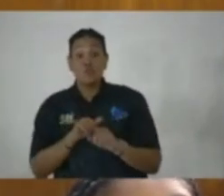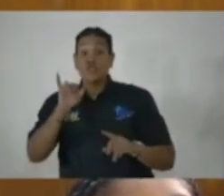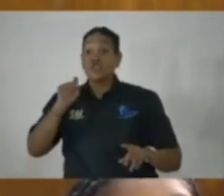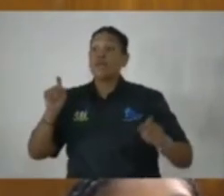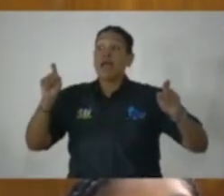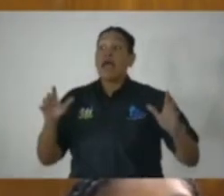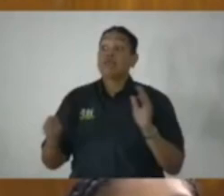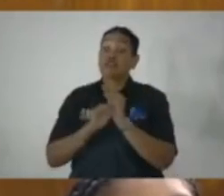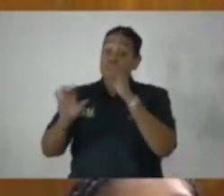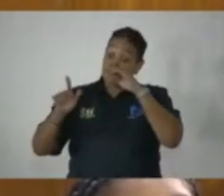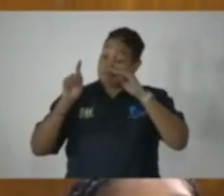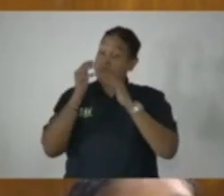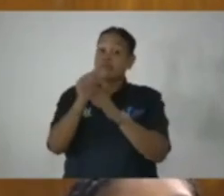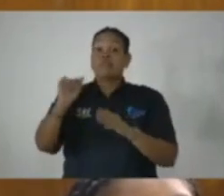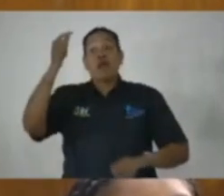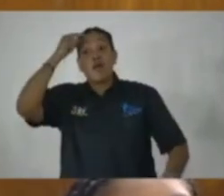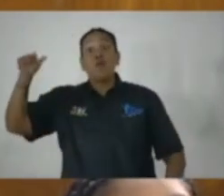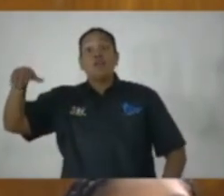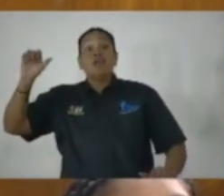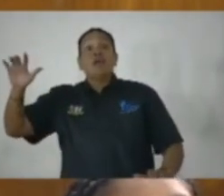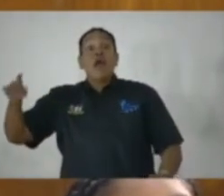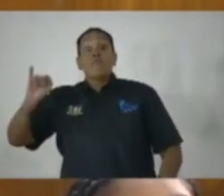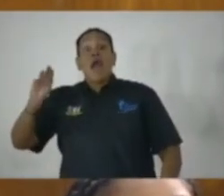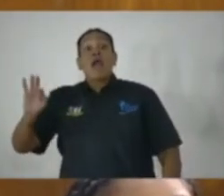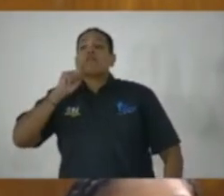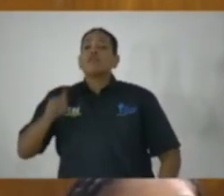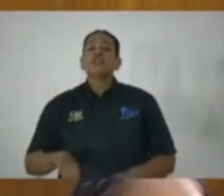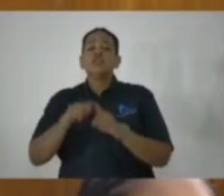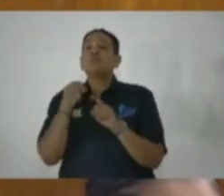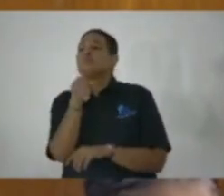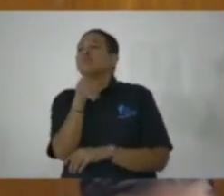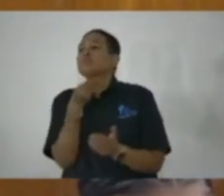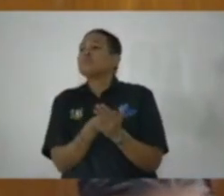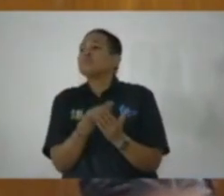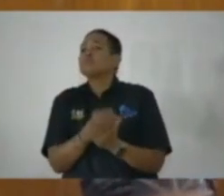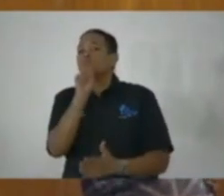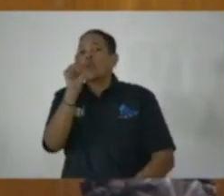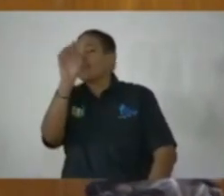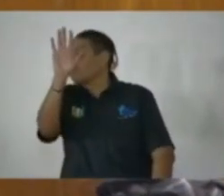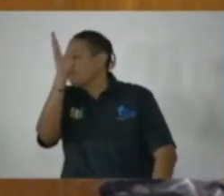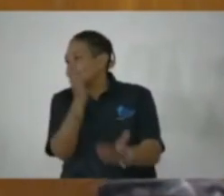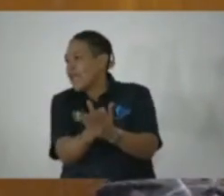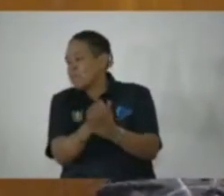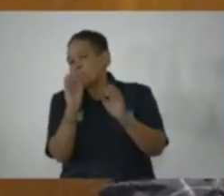JP administration led by Bruce Golding, the IMF suspended disbursement.